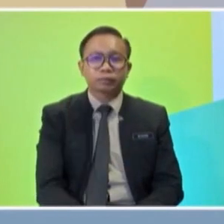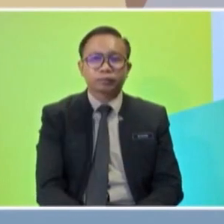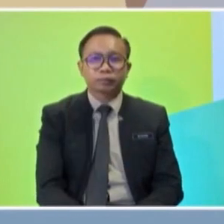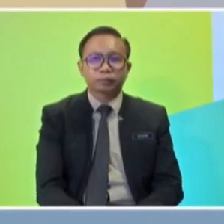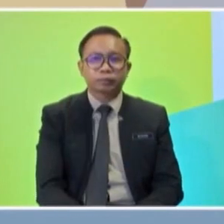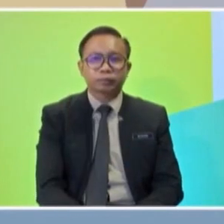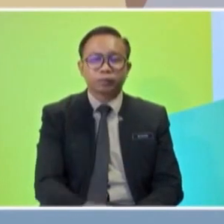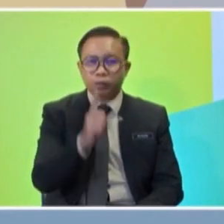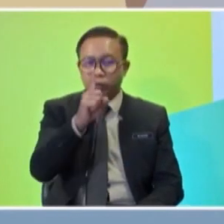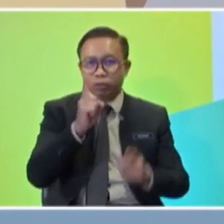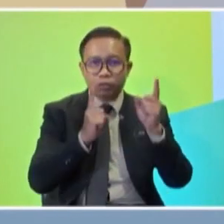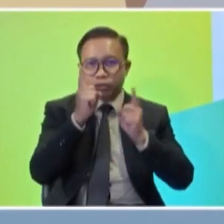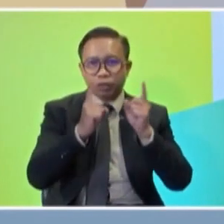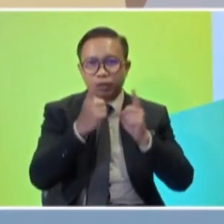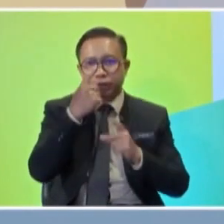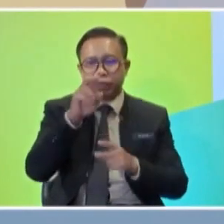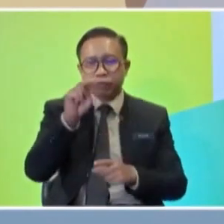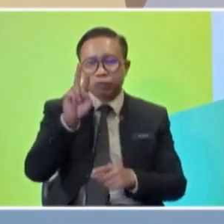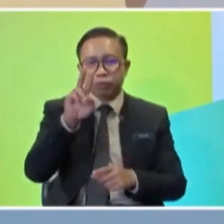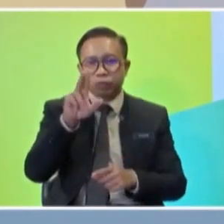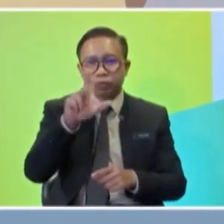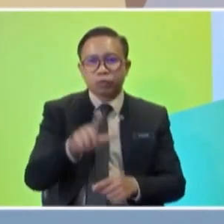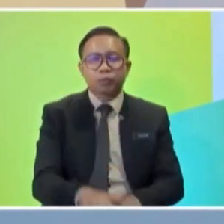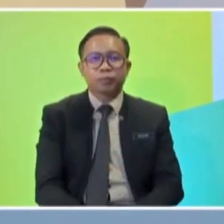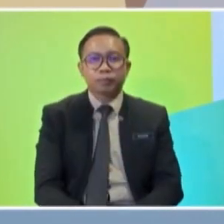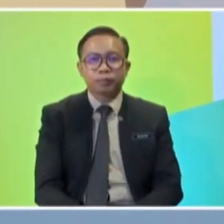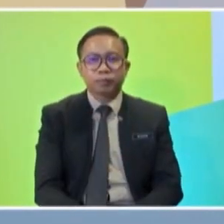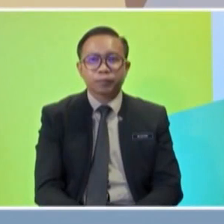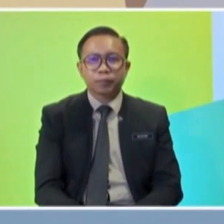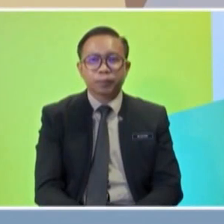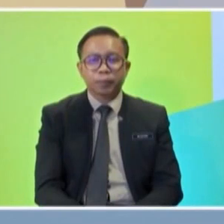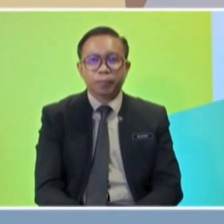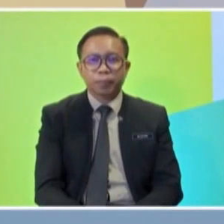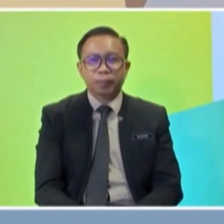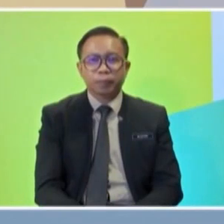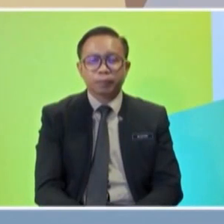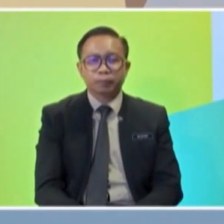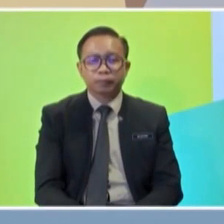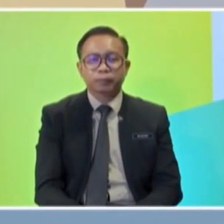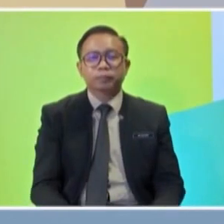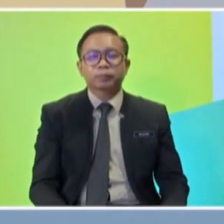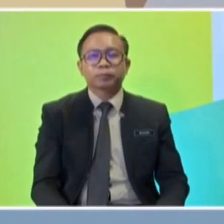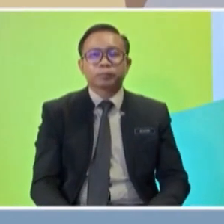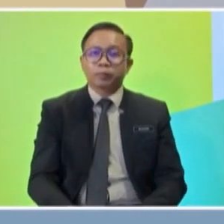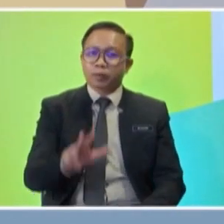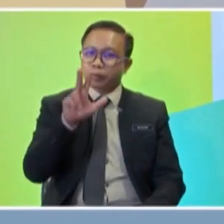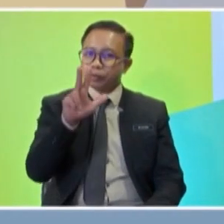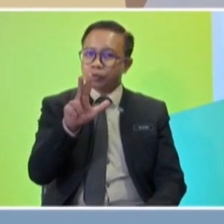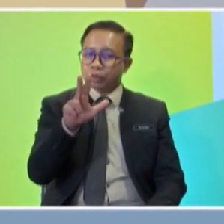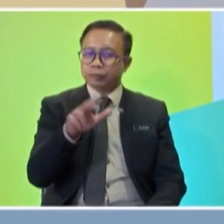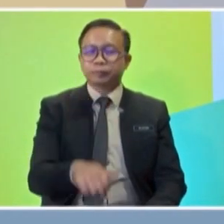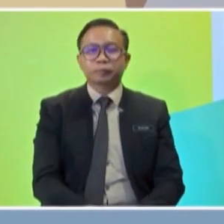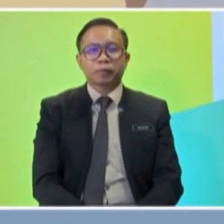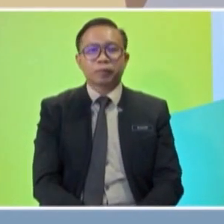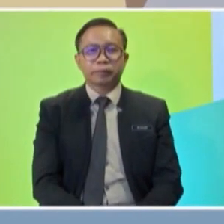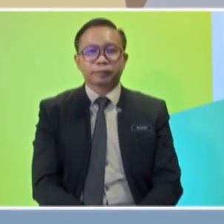job. And 1 star for Nurul. Okay. Okay, so next question, question number 3. Who's going to help me